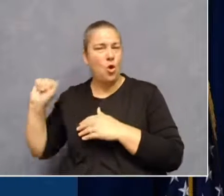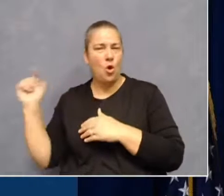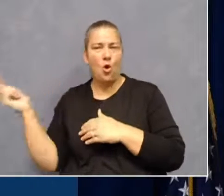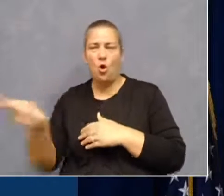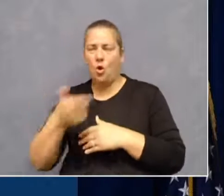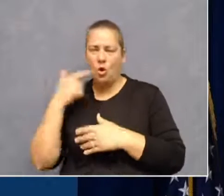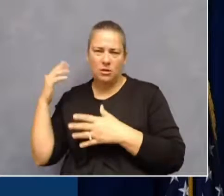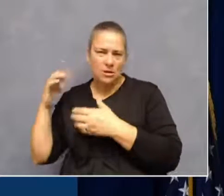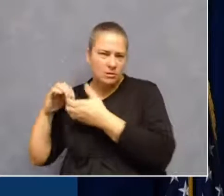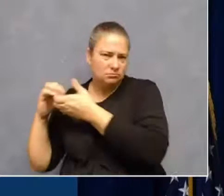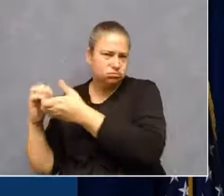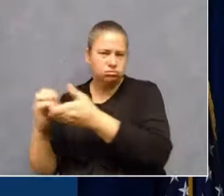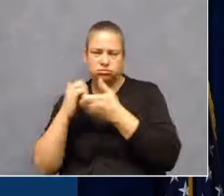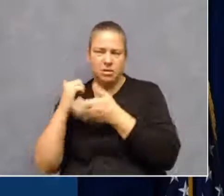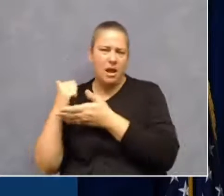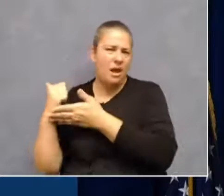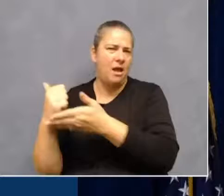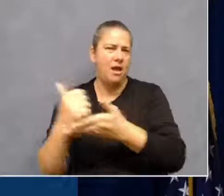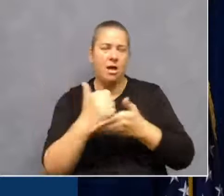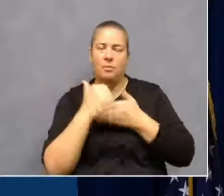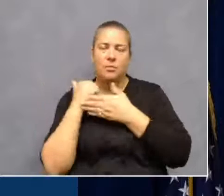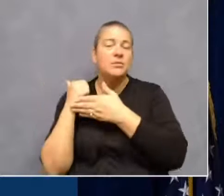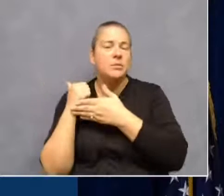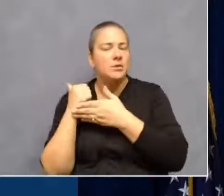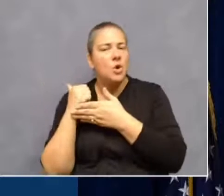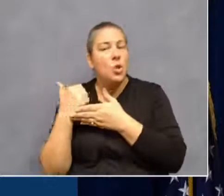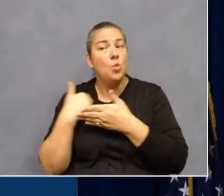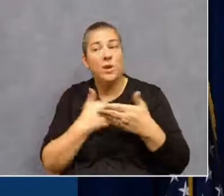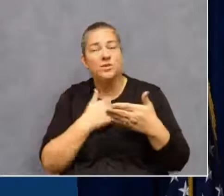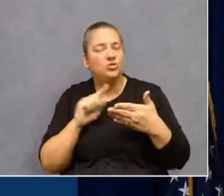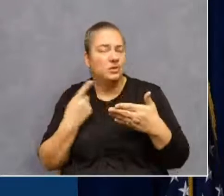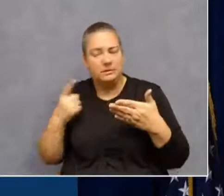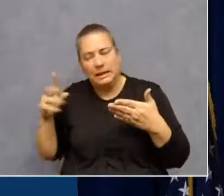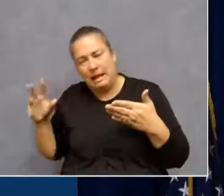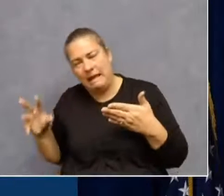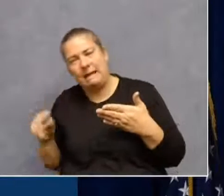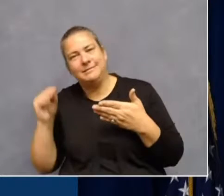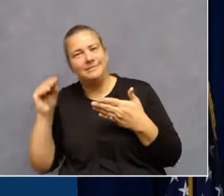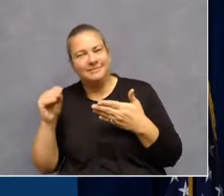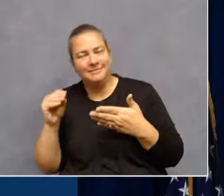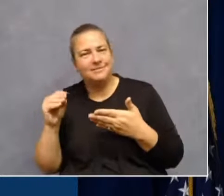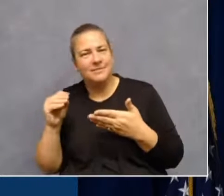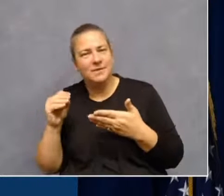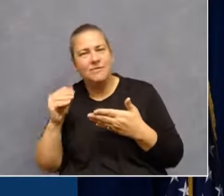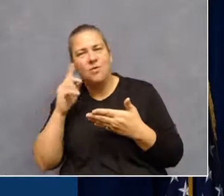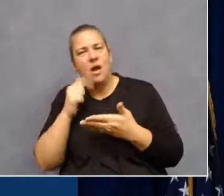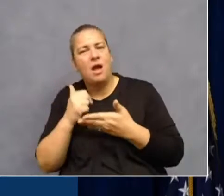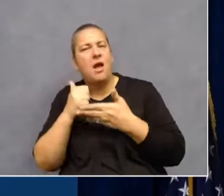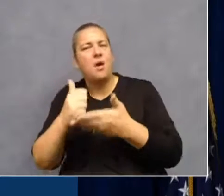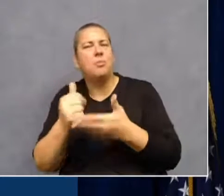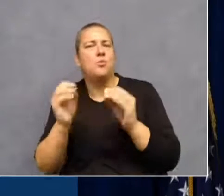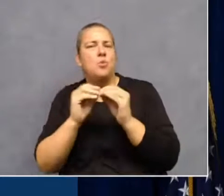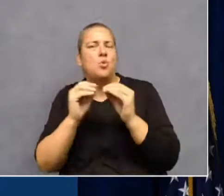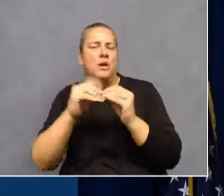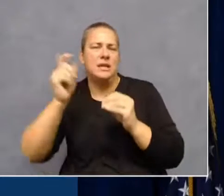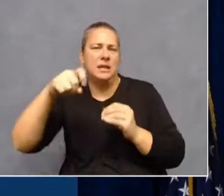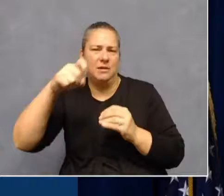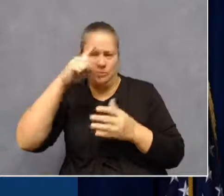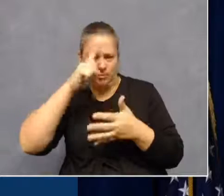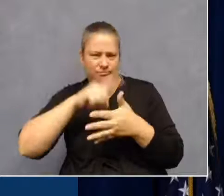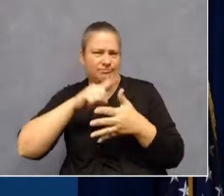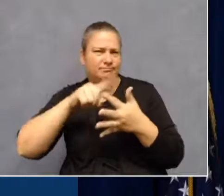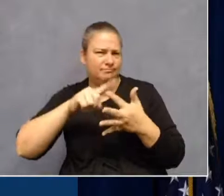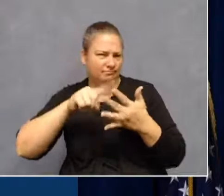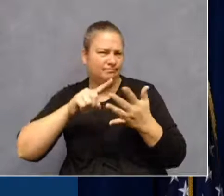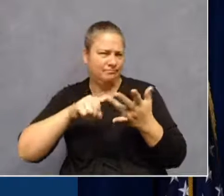in this area. It's just another way that we're coming together to meet our basic needs. So today we signed